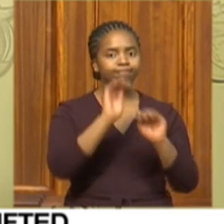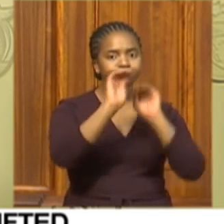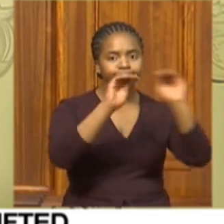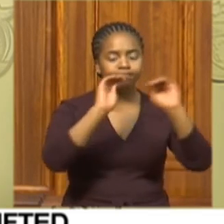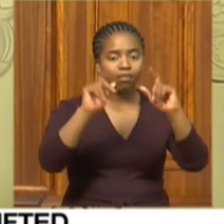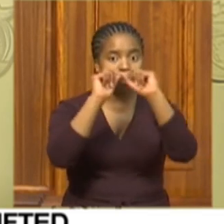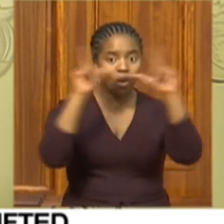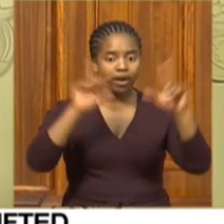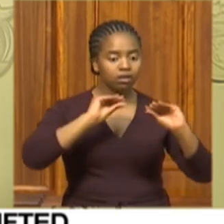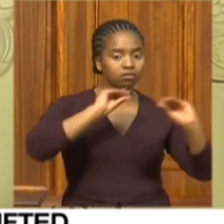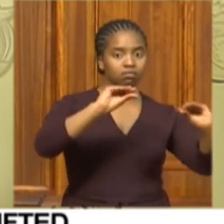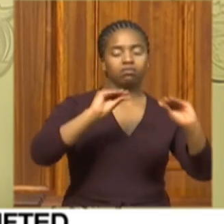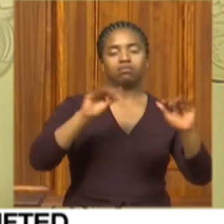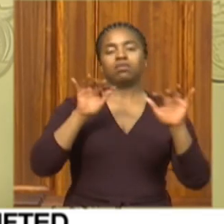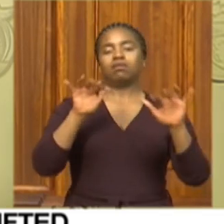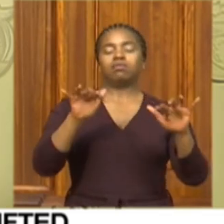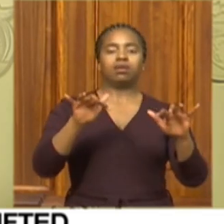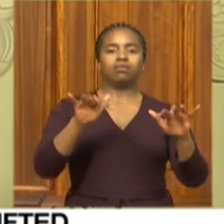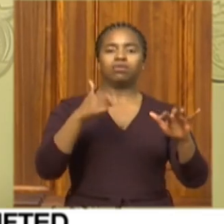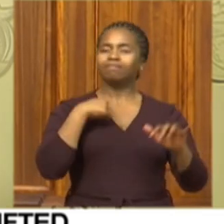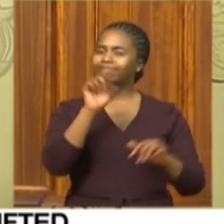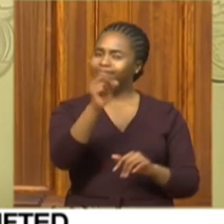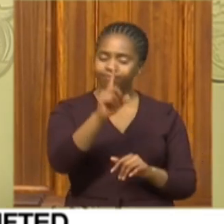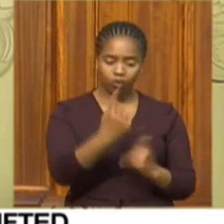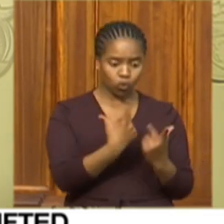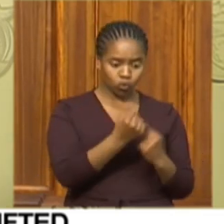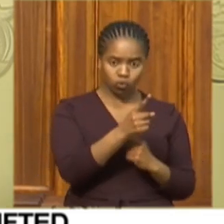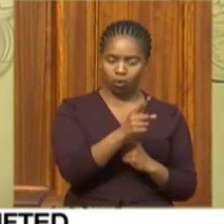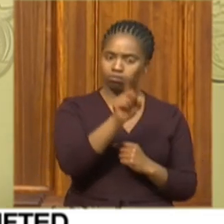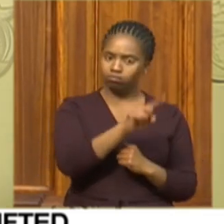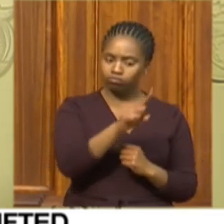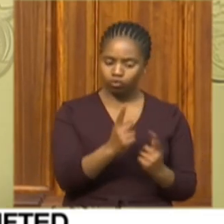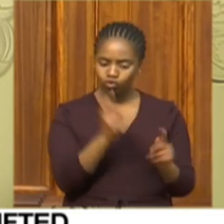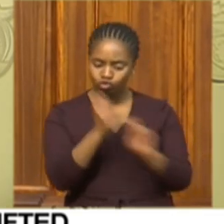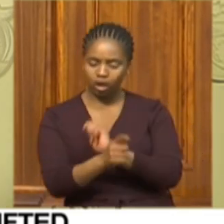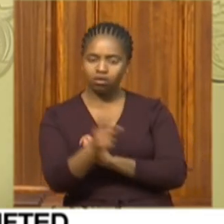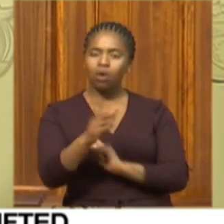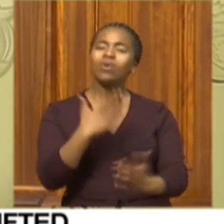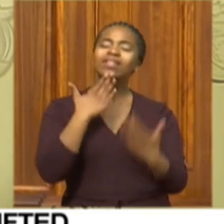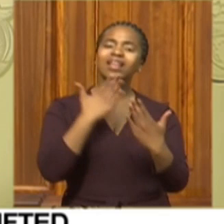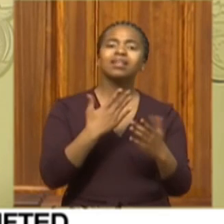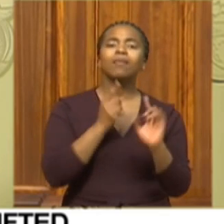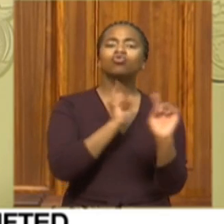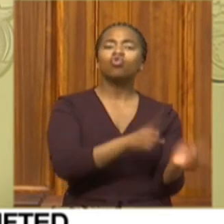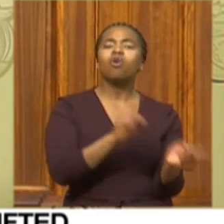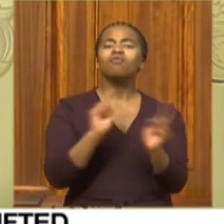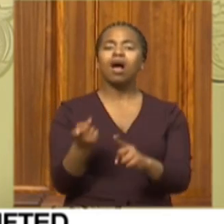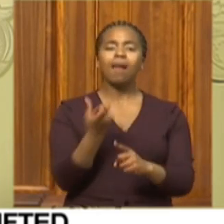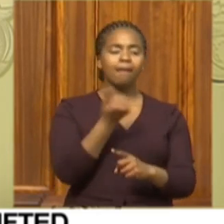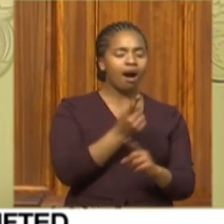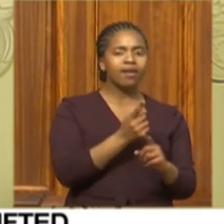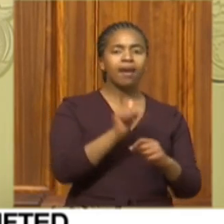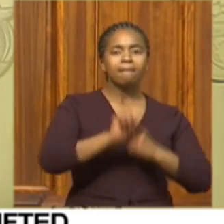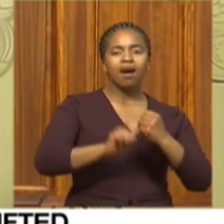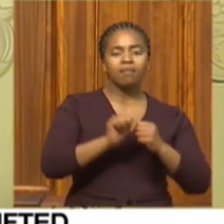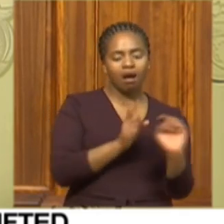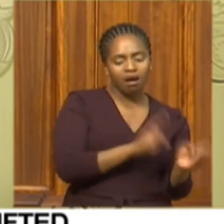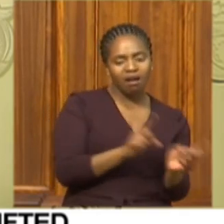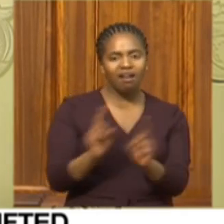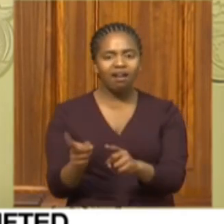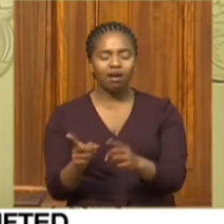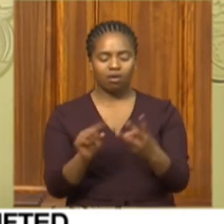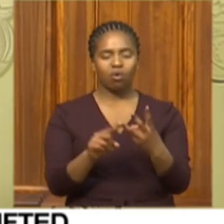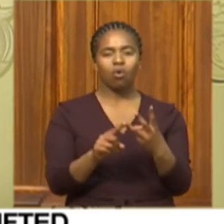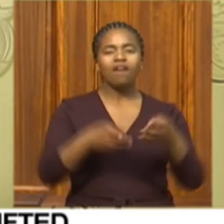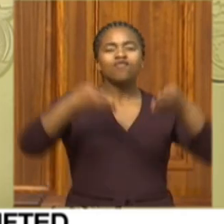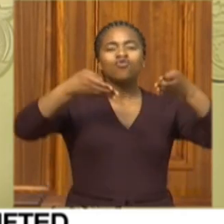get members and other people to change behavior. We thank them. Even Stokvels, burial societies,